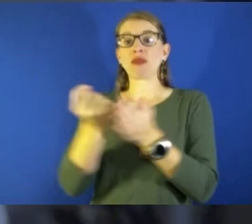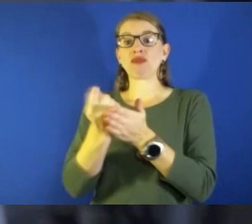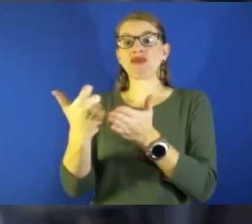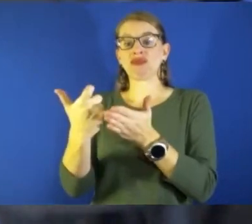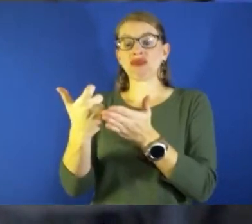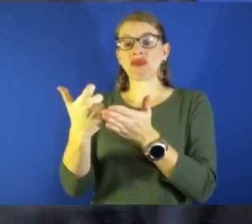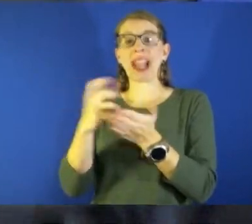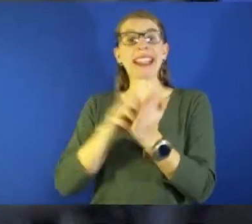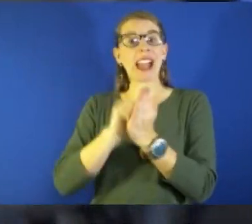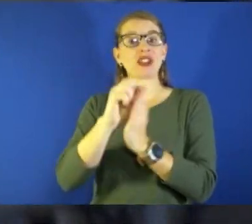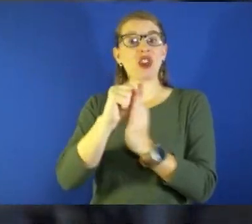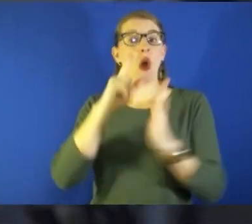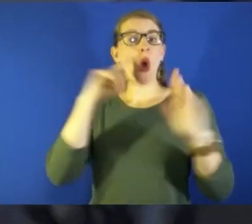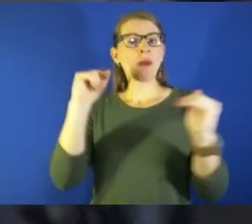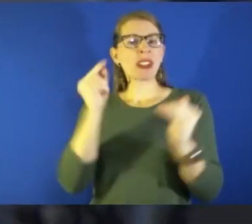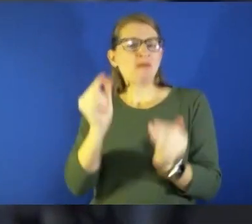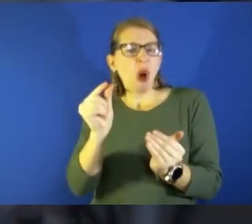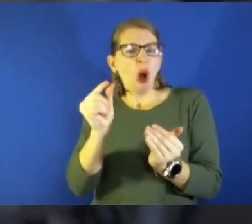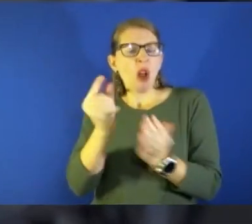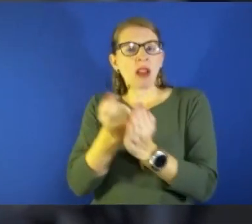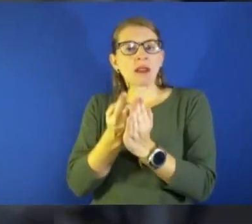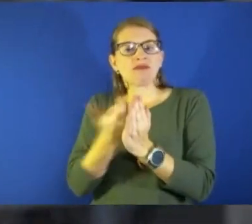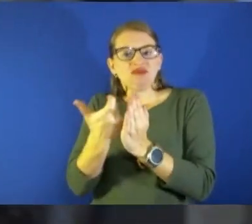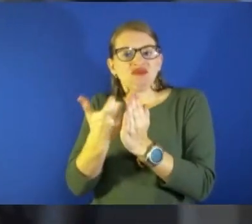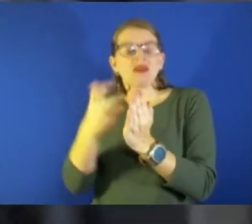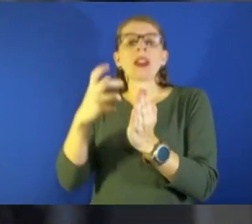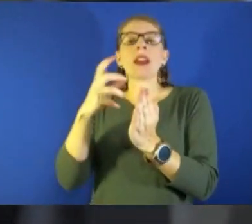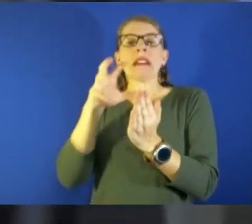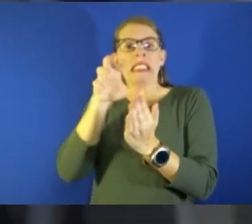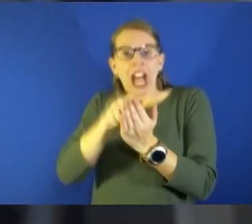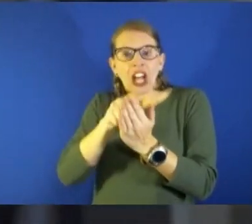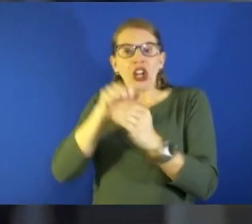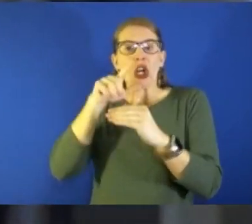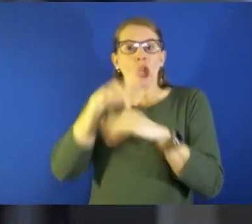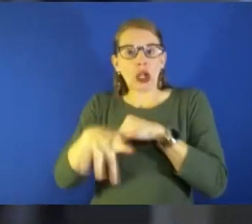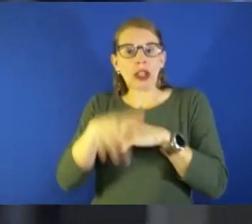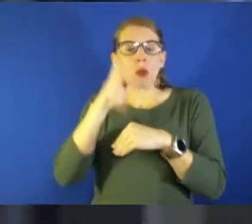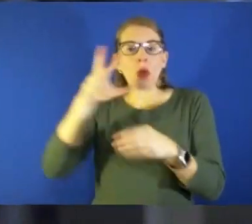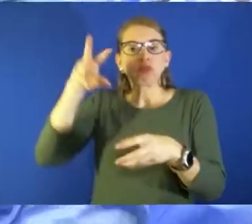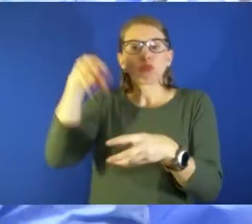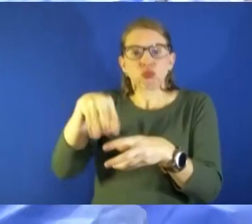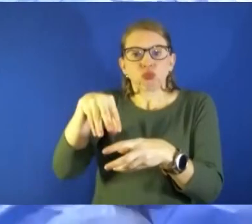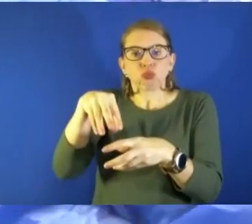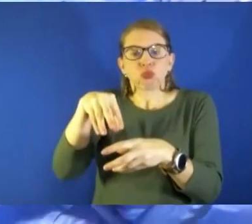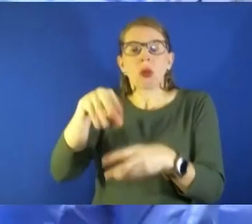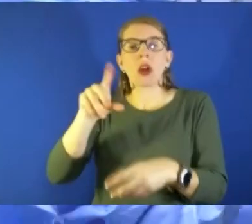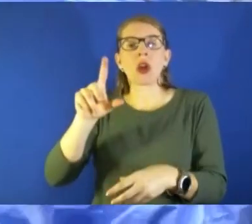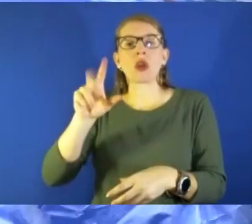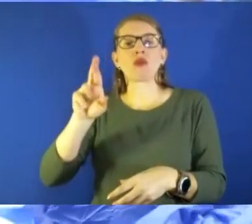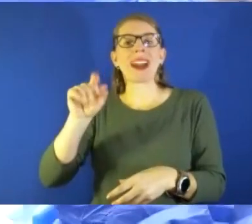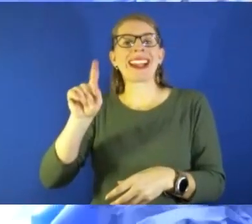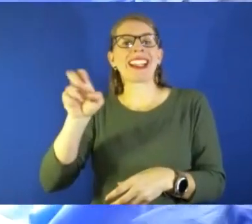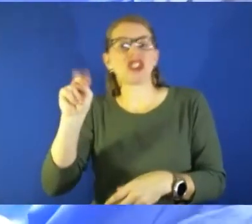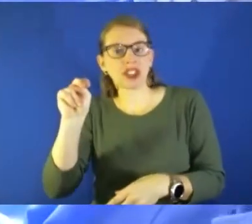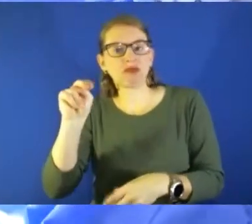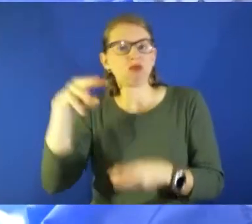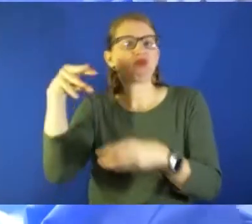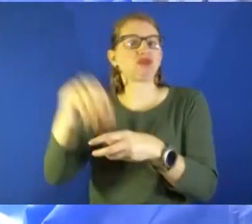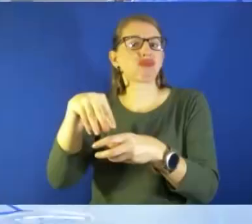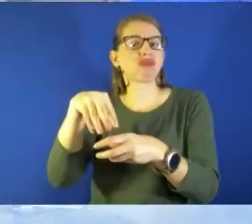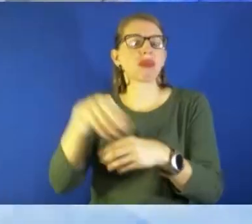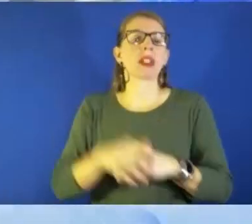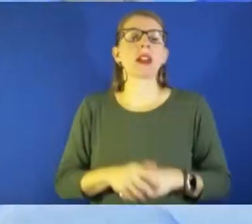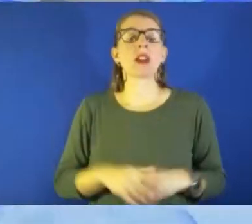is that it is small because they caught this early. They will give it a dose of the radiation, and what they're doing in here right